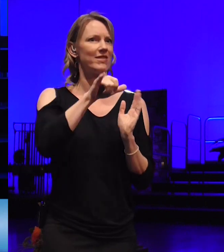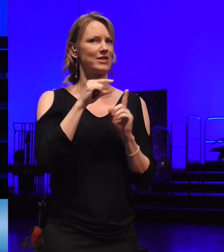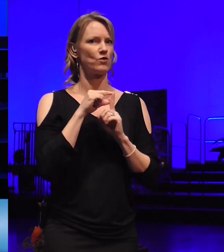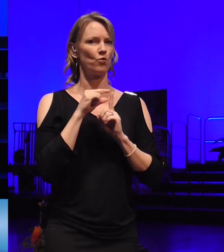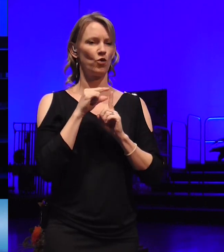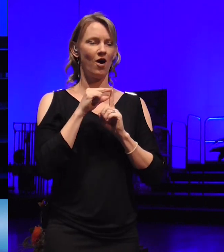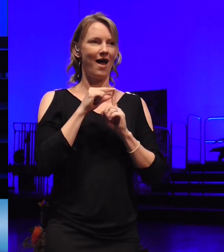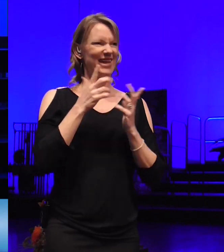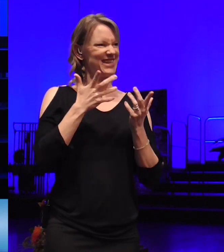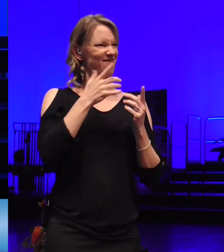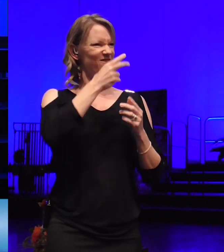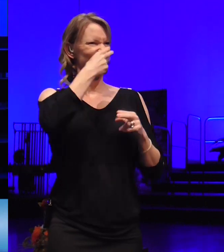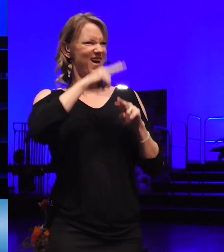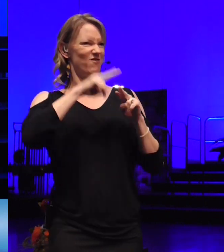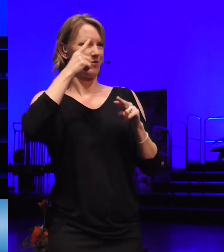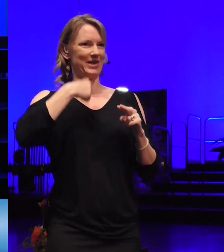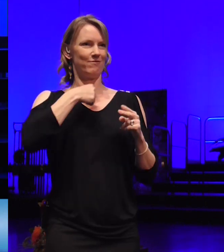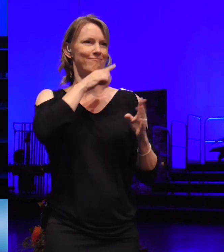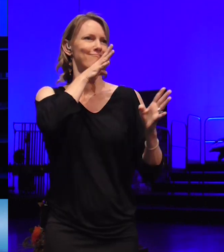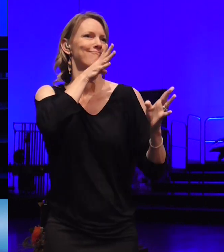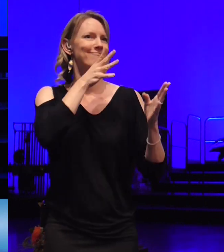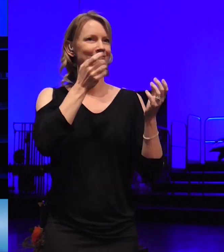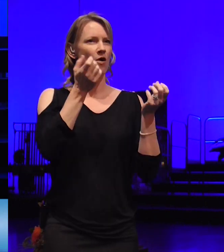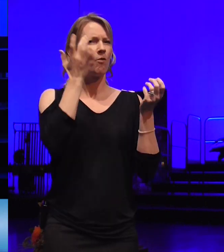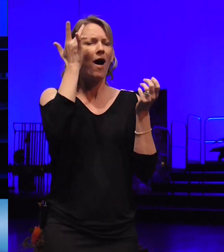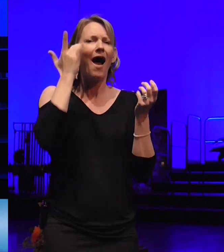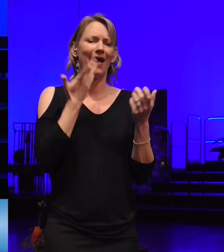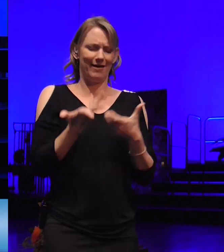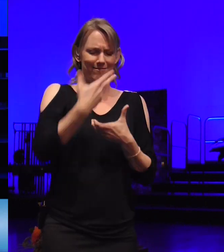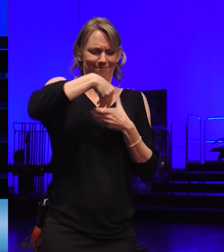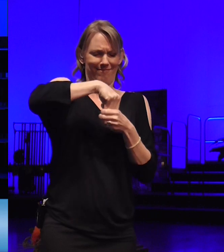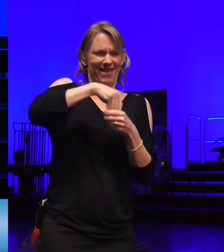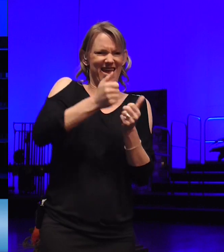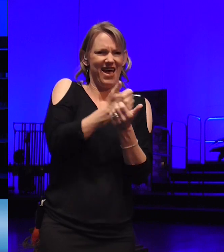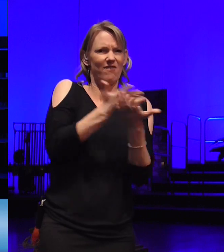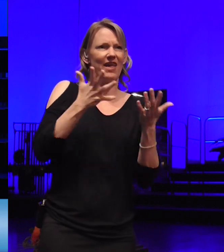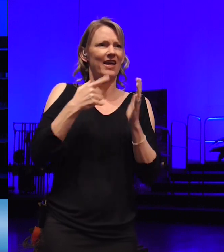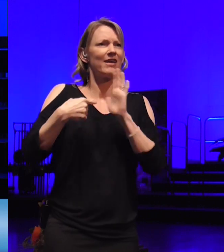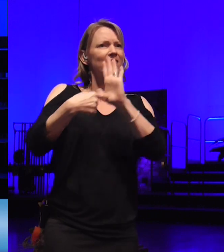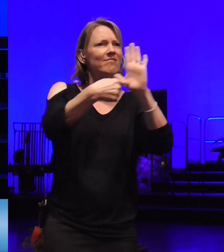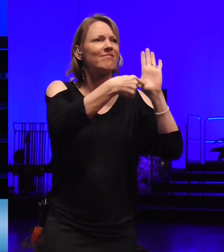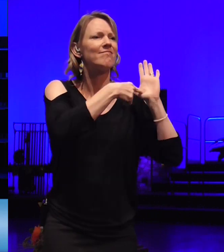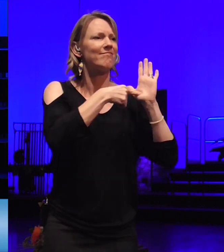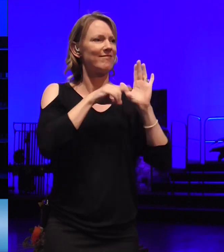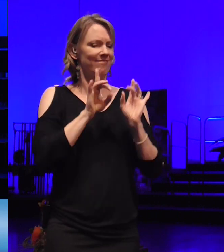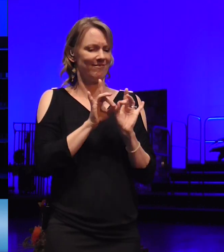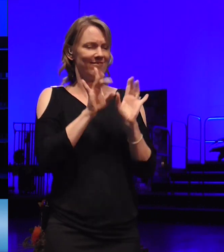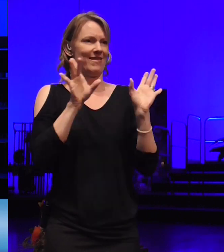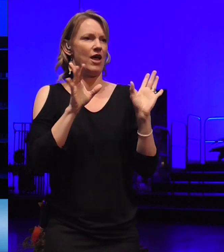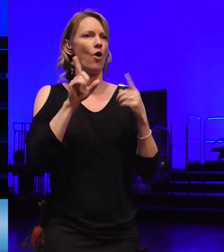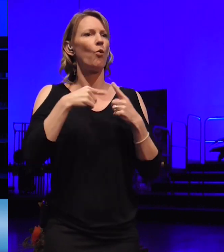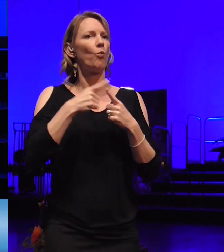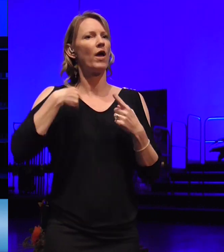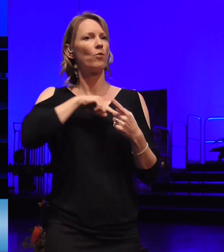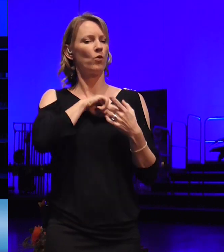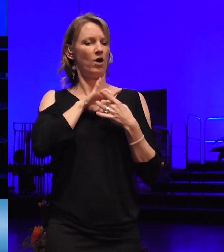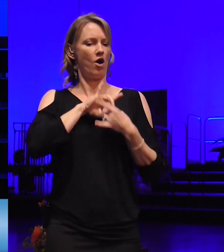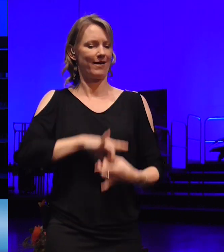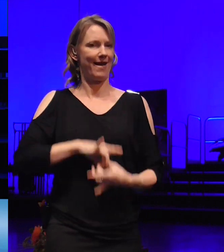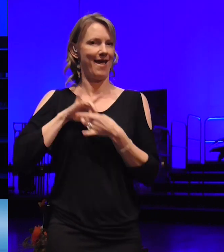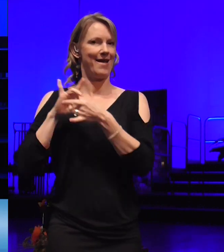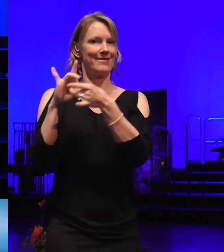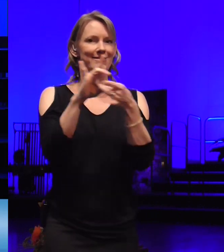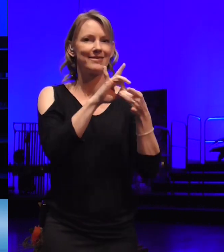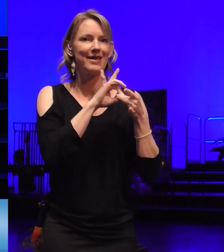word. It's just so fun to say because it encapsulates the very illumination that happens when we're